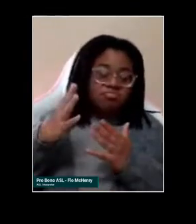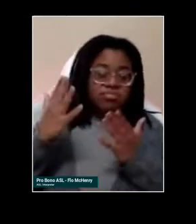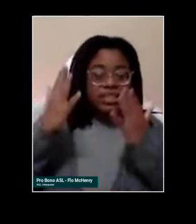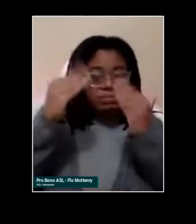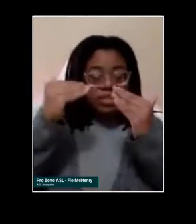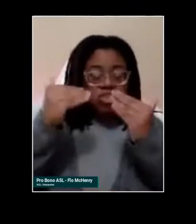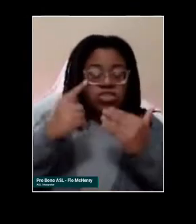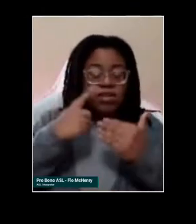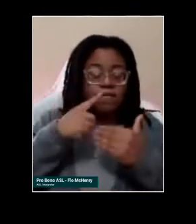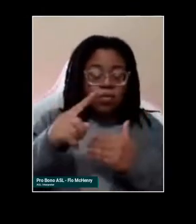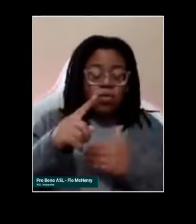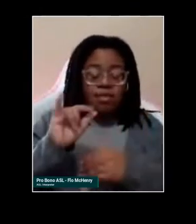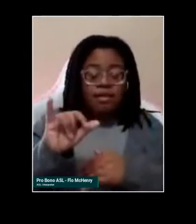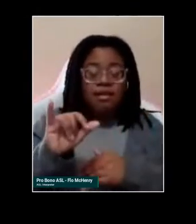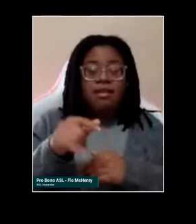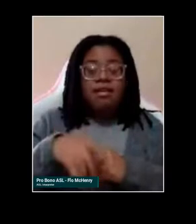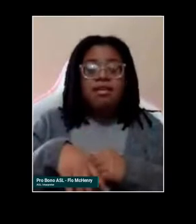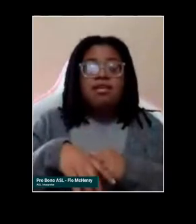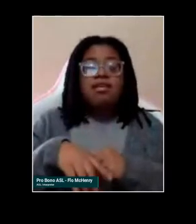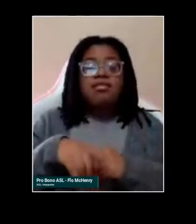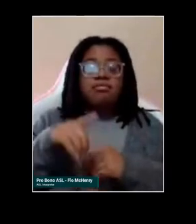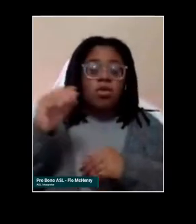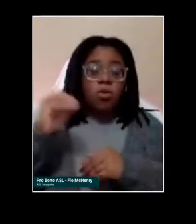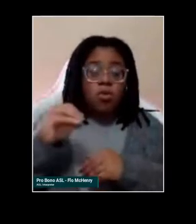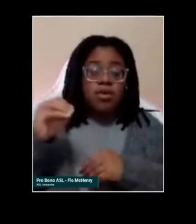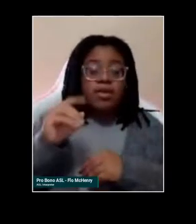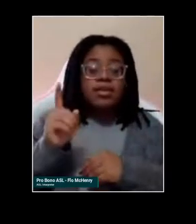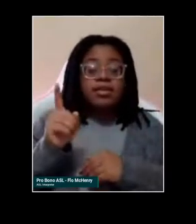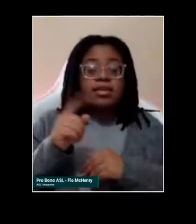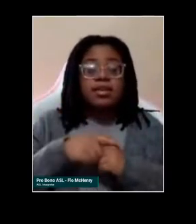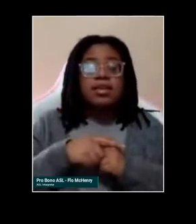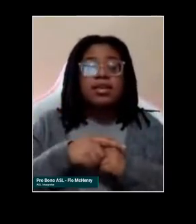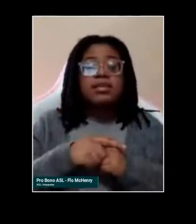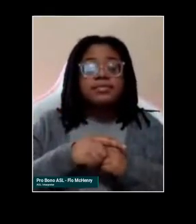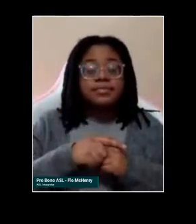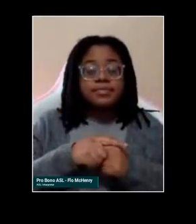Northern Cascades region in Oregon. And so